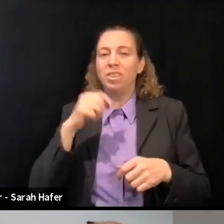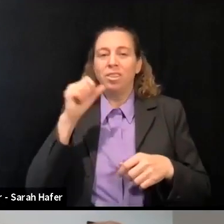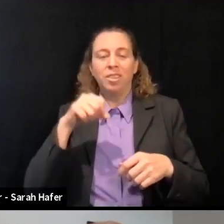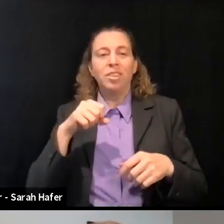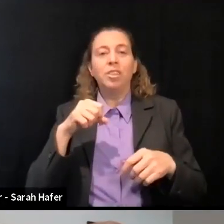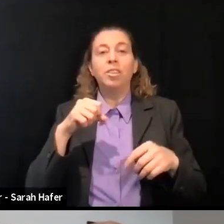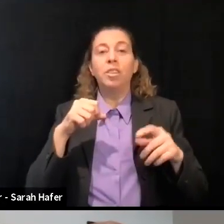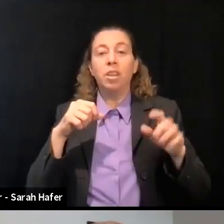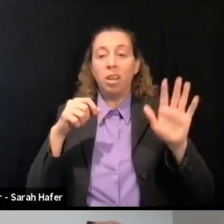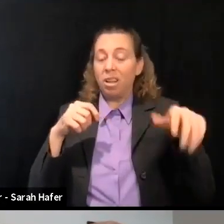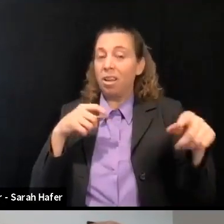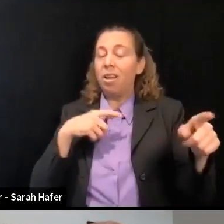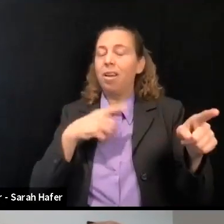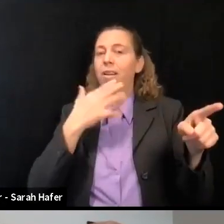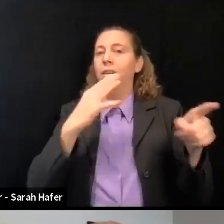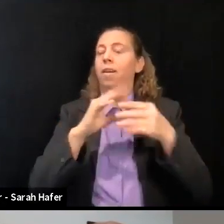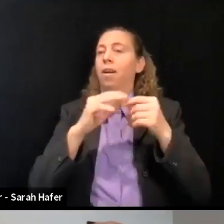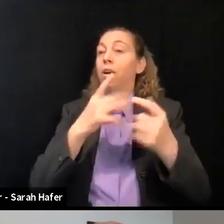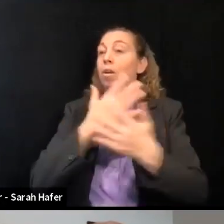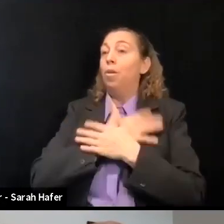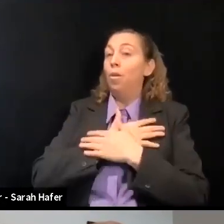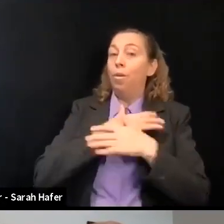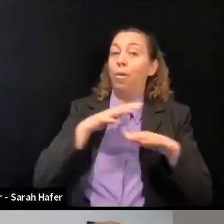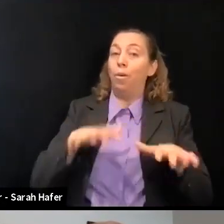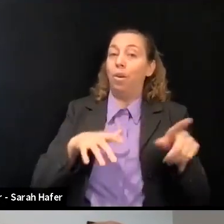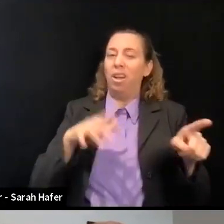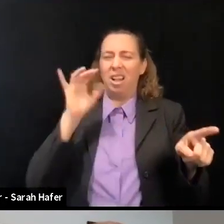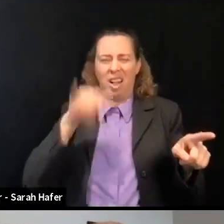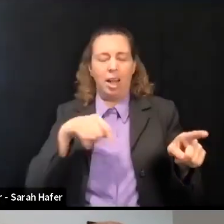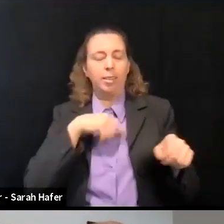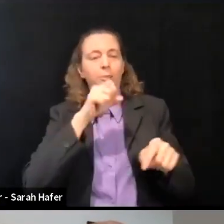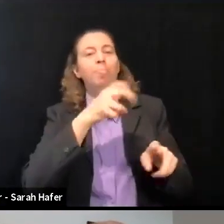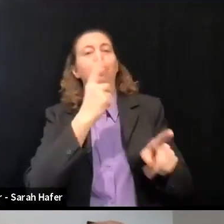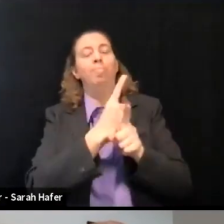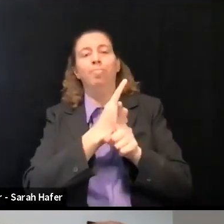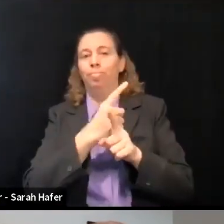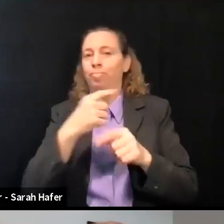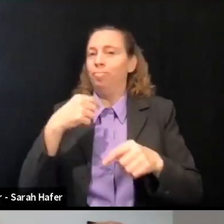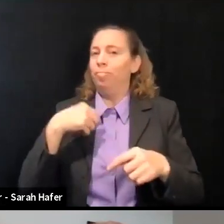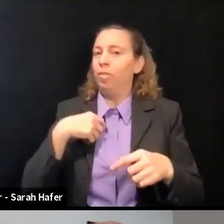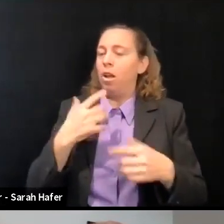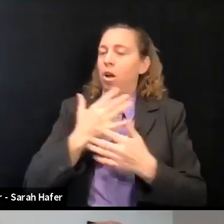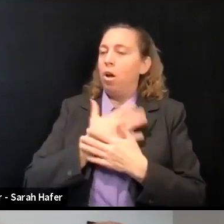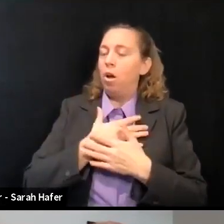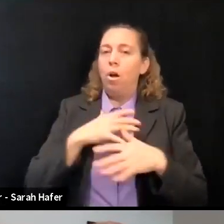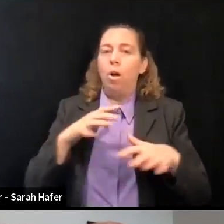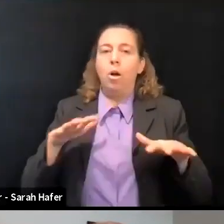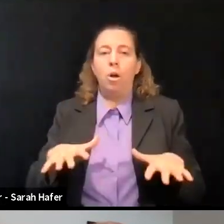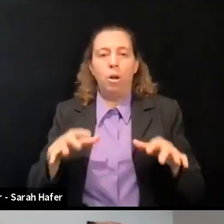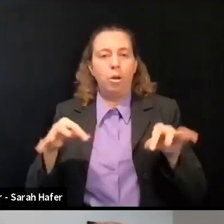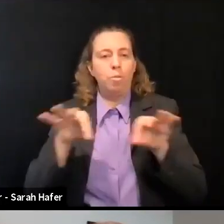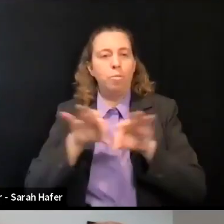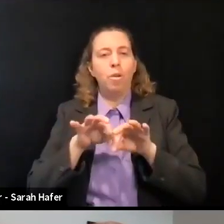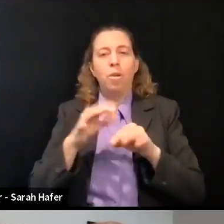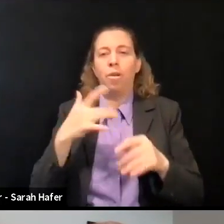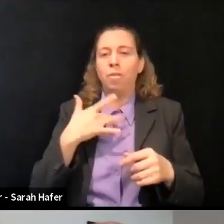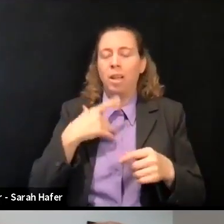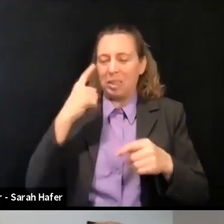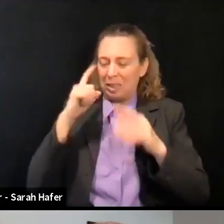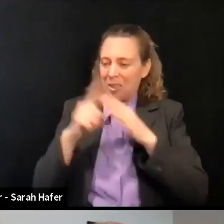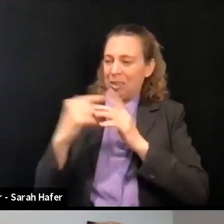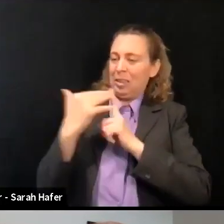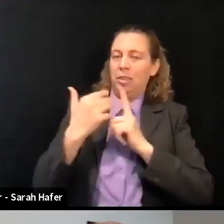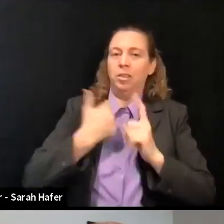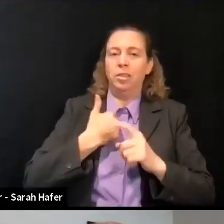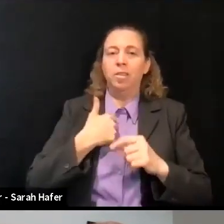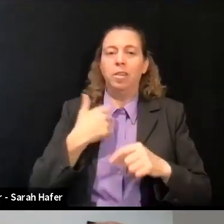I notice my own shoulders dropping. And I think about what we can do as friends and colleagues and community to remind each other, have you taken